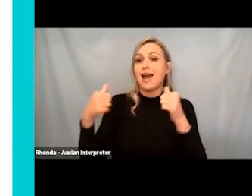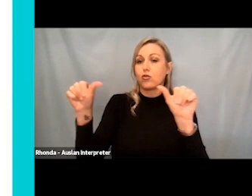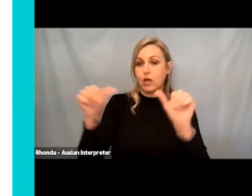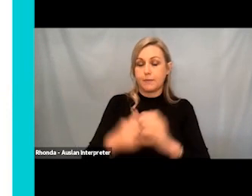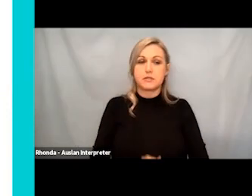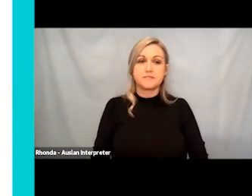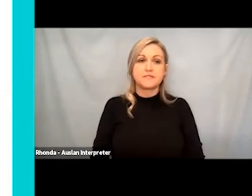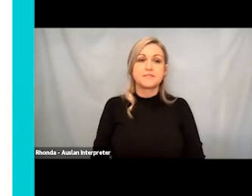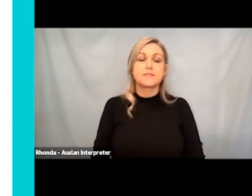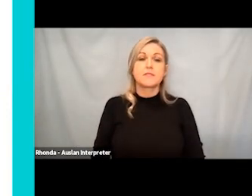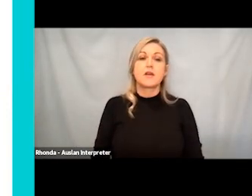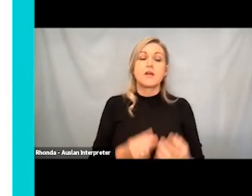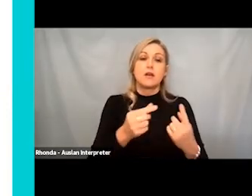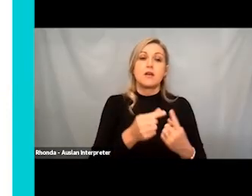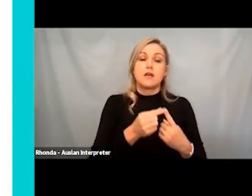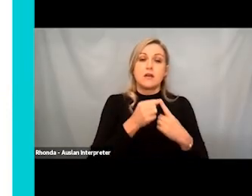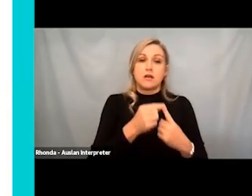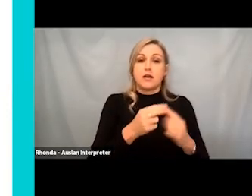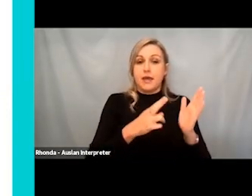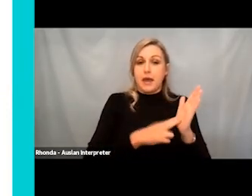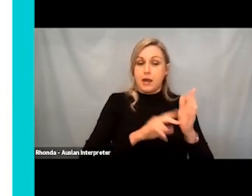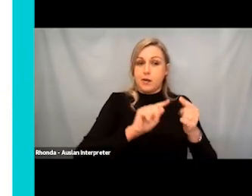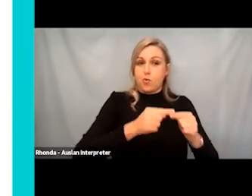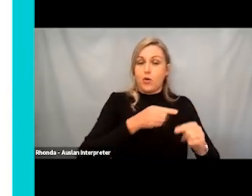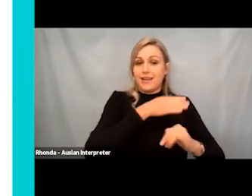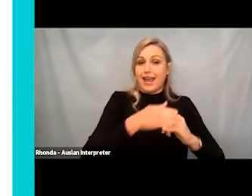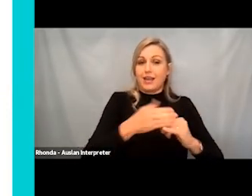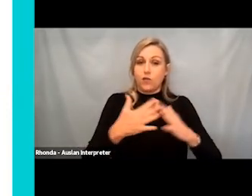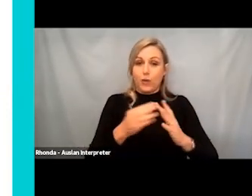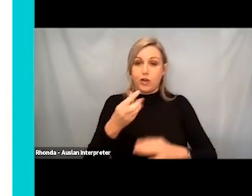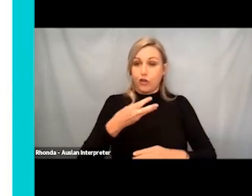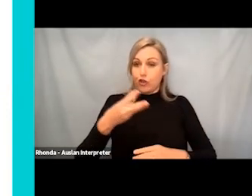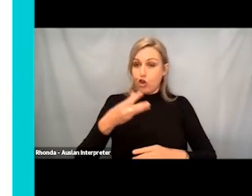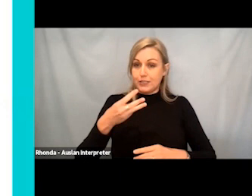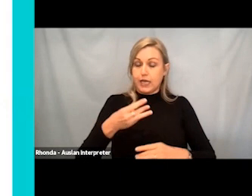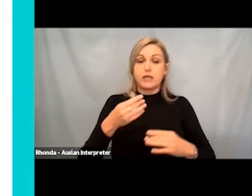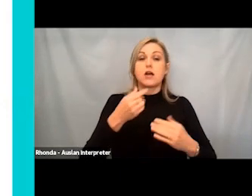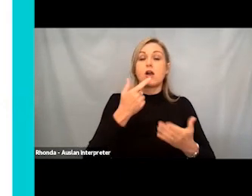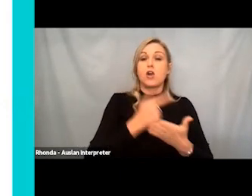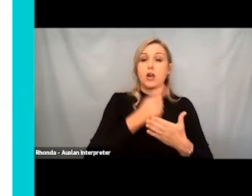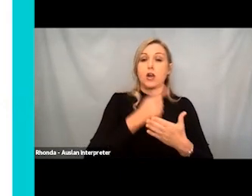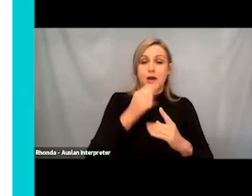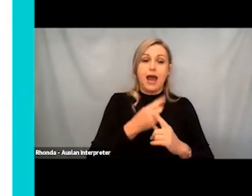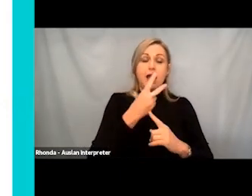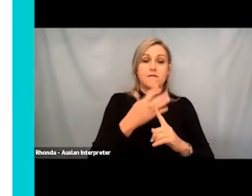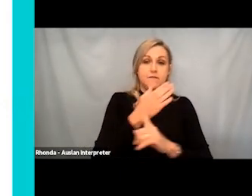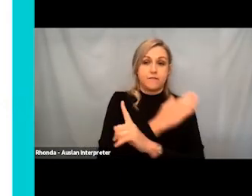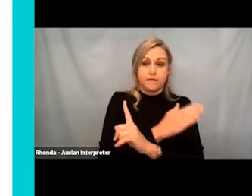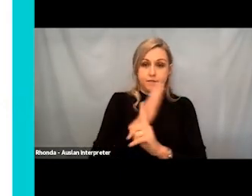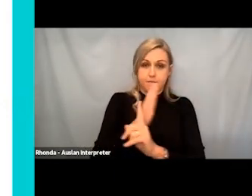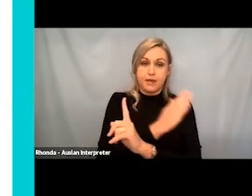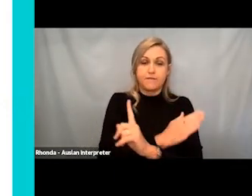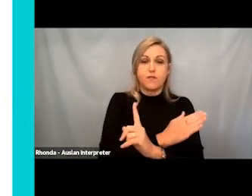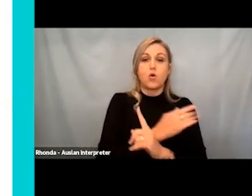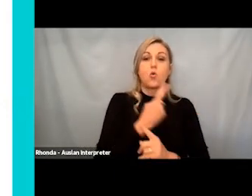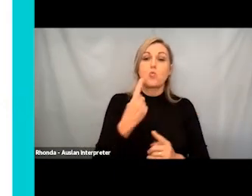The primary endpoint was at the end of week 13, and people had very long, in addition to those 2 weekly visits, had very long visits